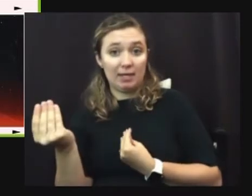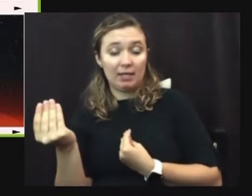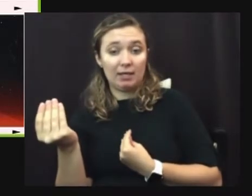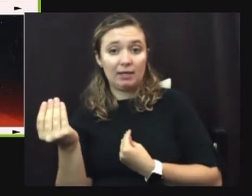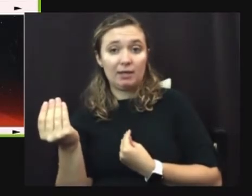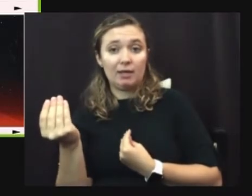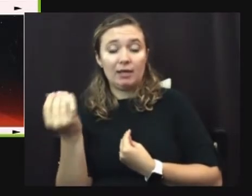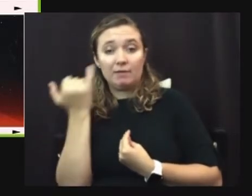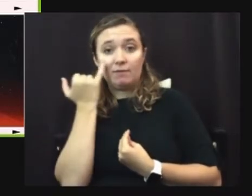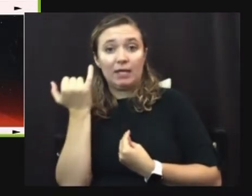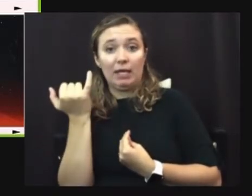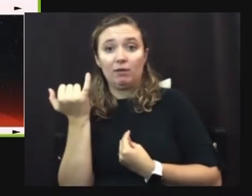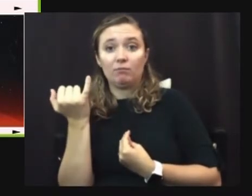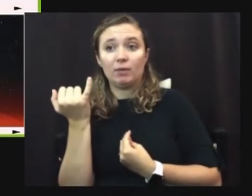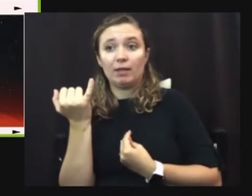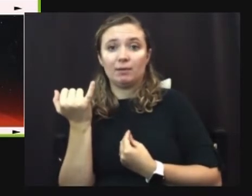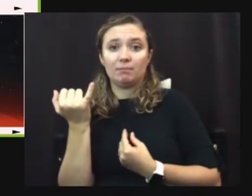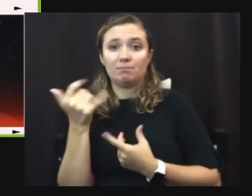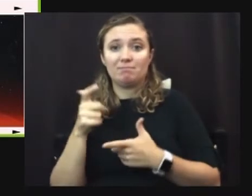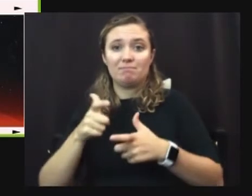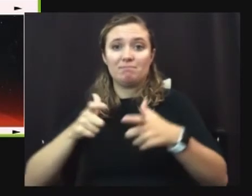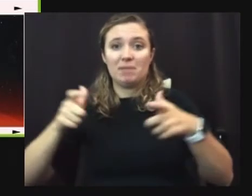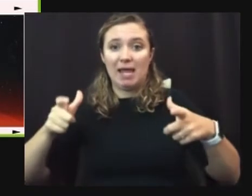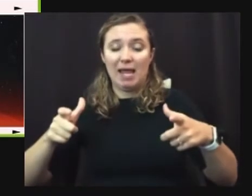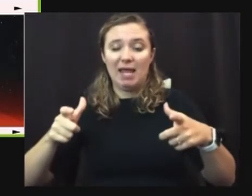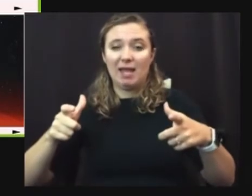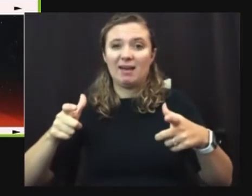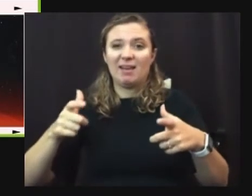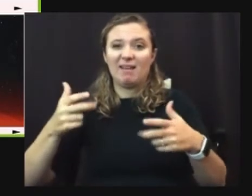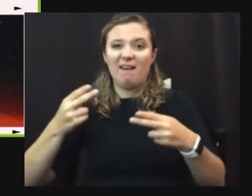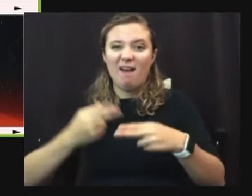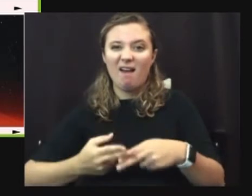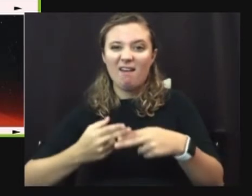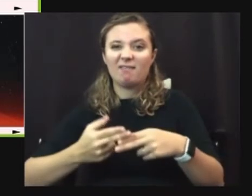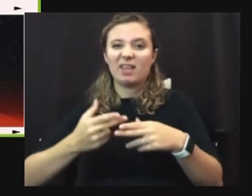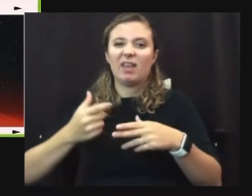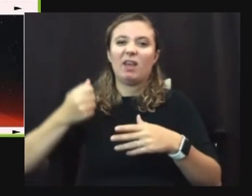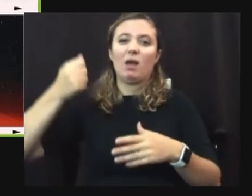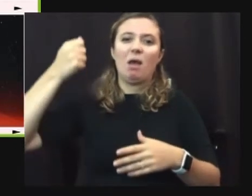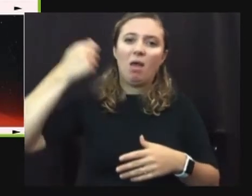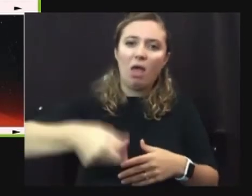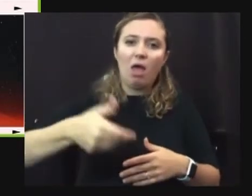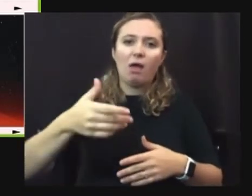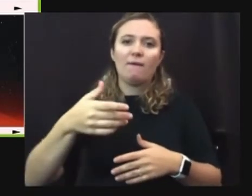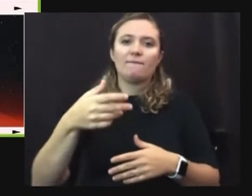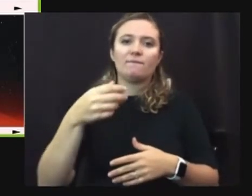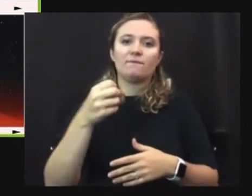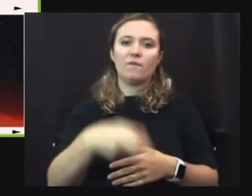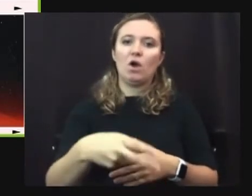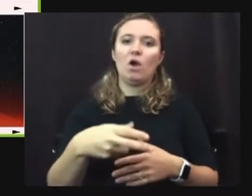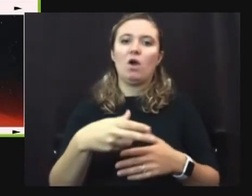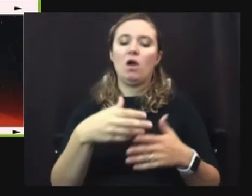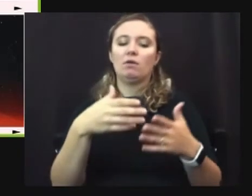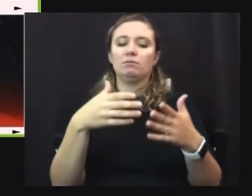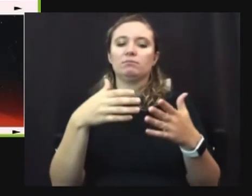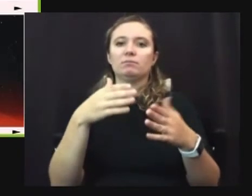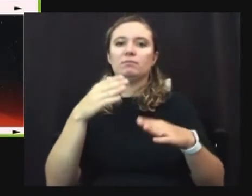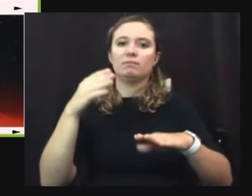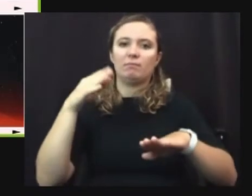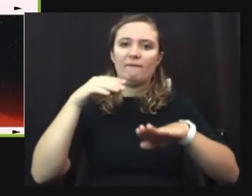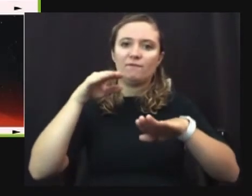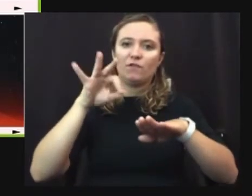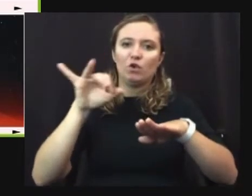everyone can imagine that really hurts and feel some reflex of empathy about that. And